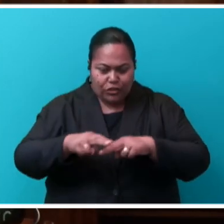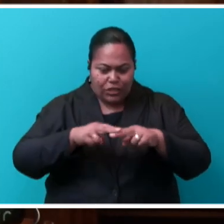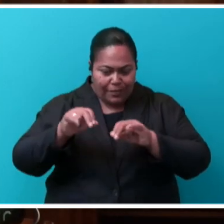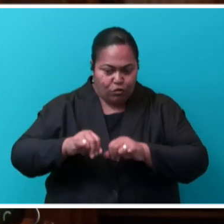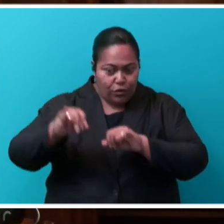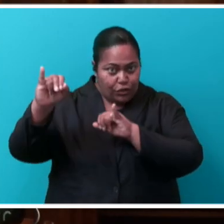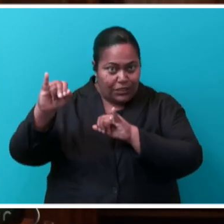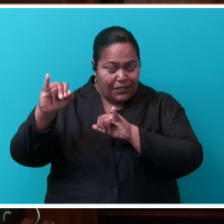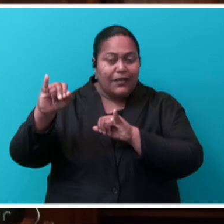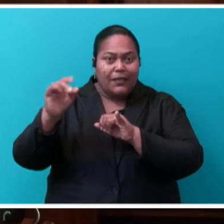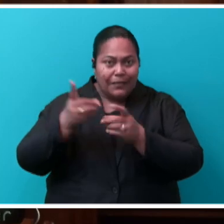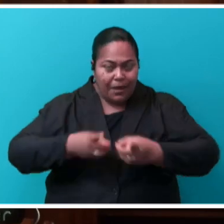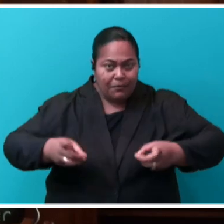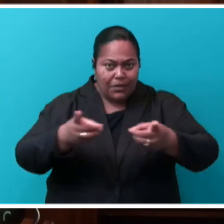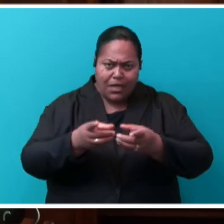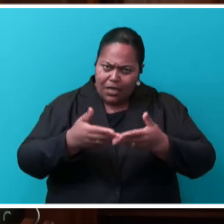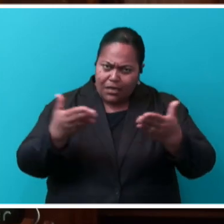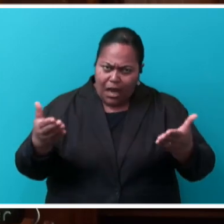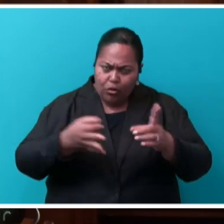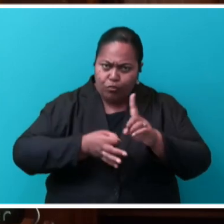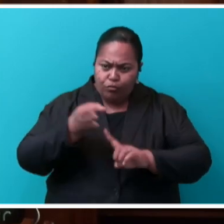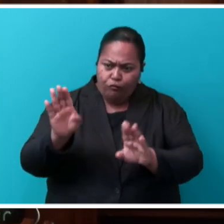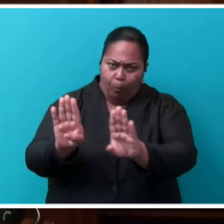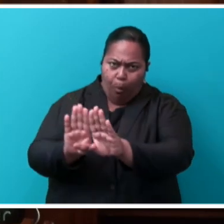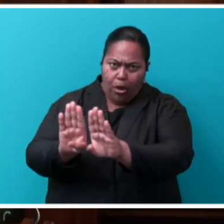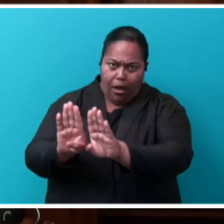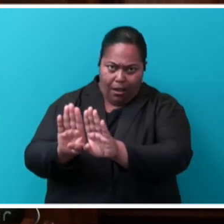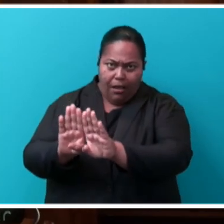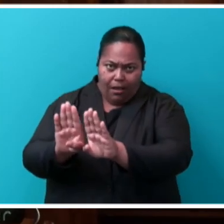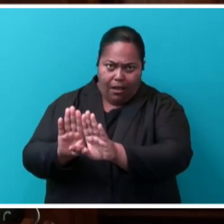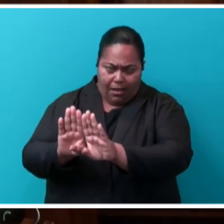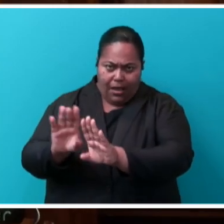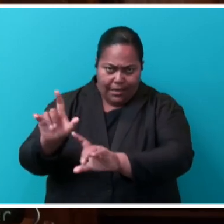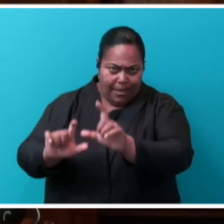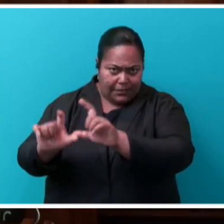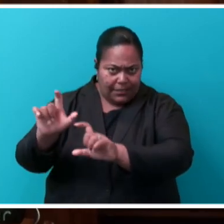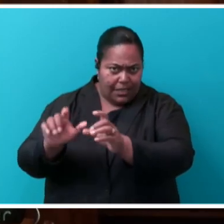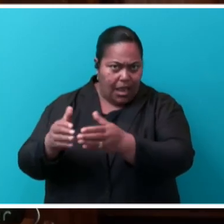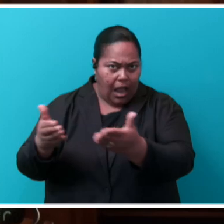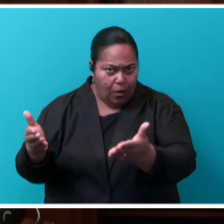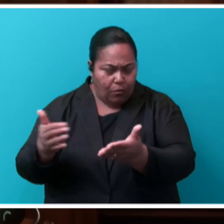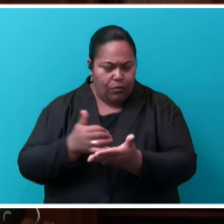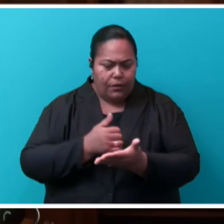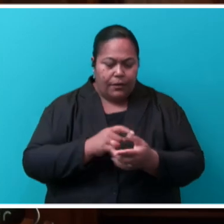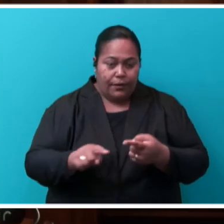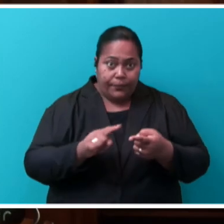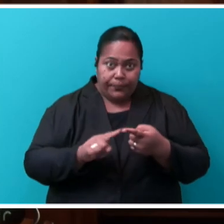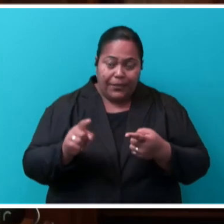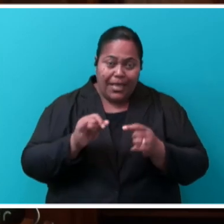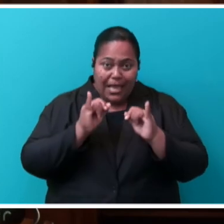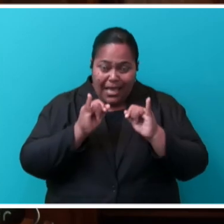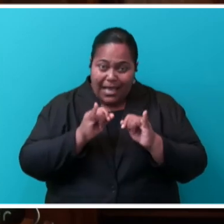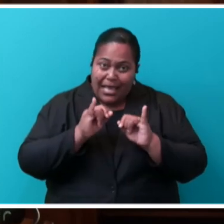has enhanced border management capabilities through the following actions: an intelligence and